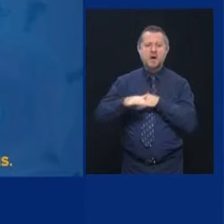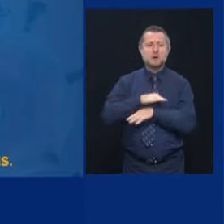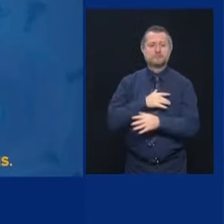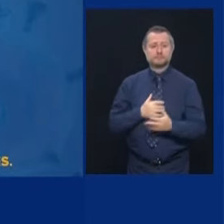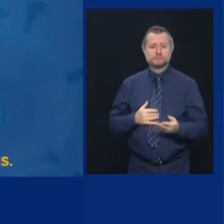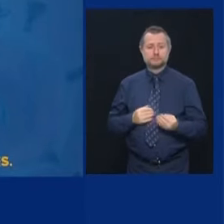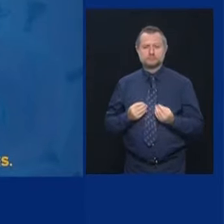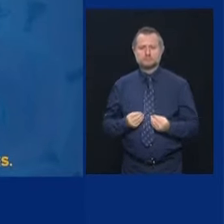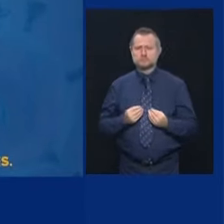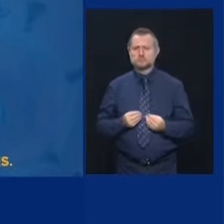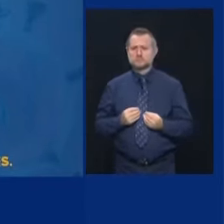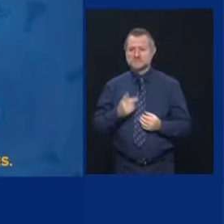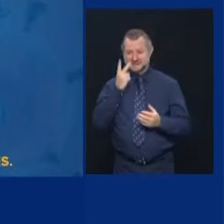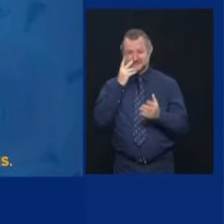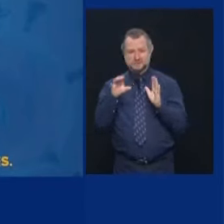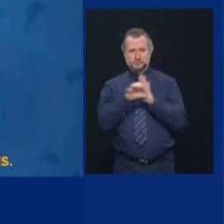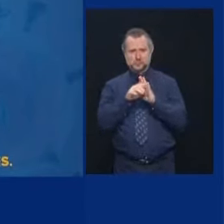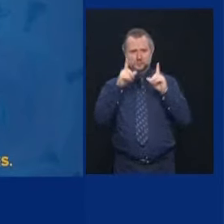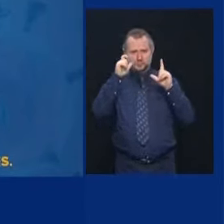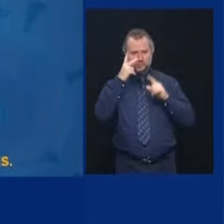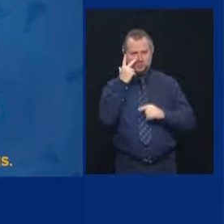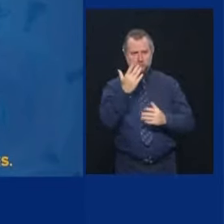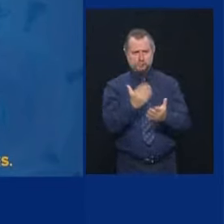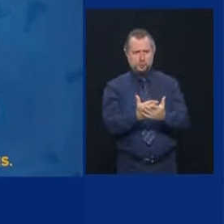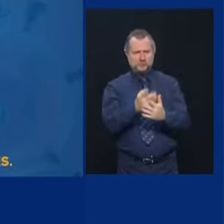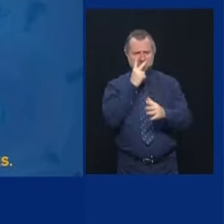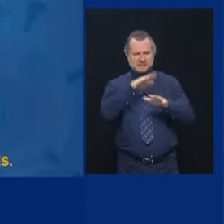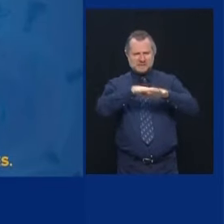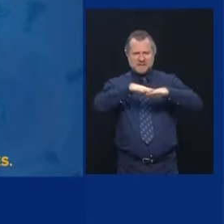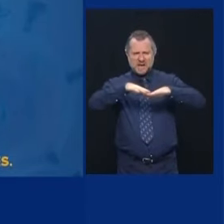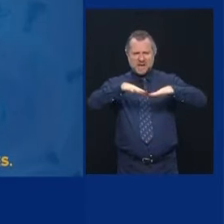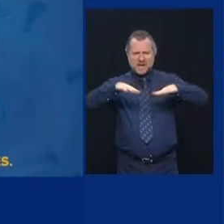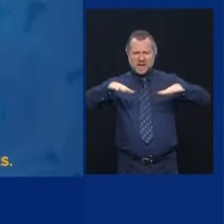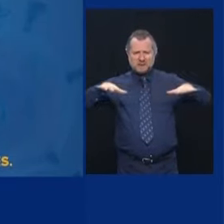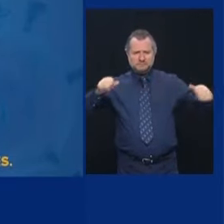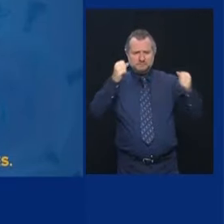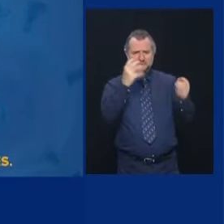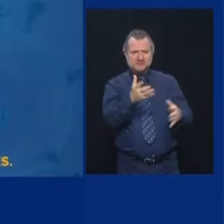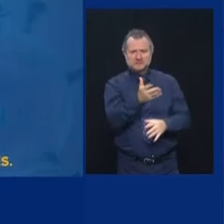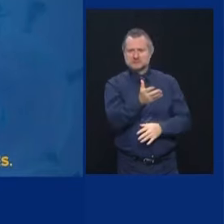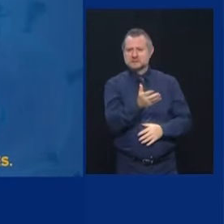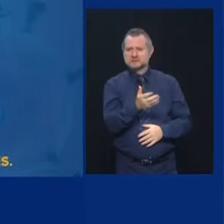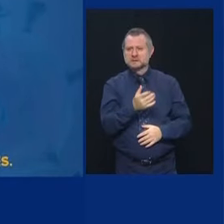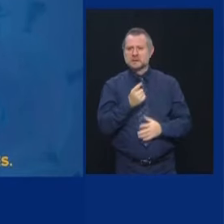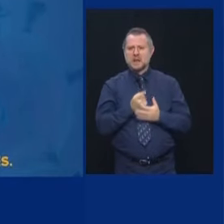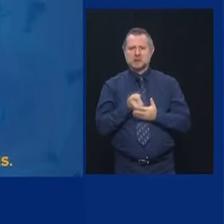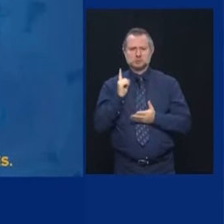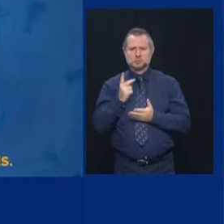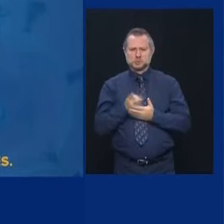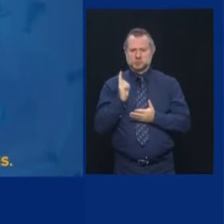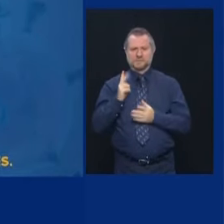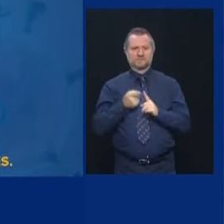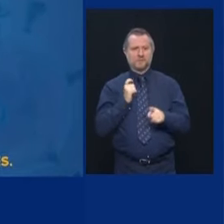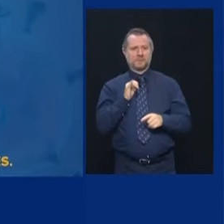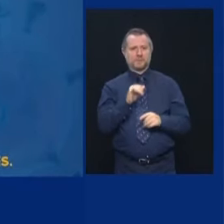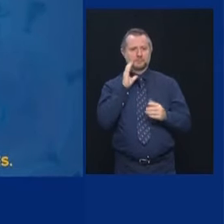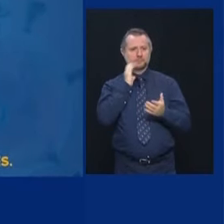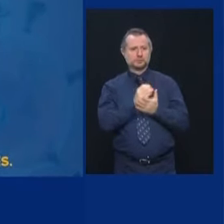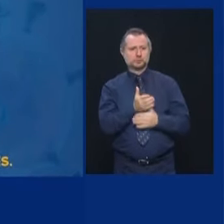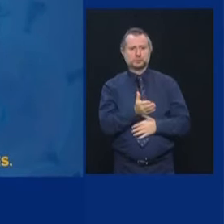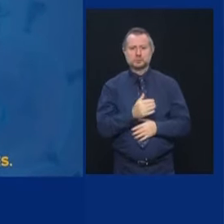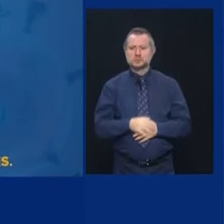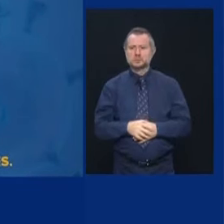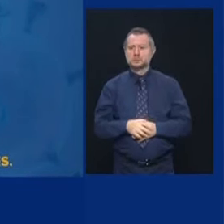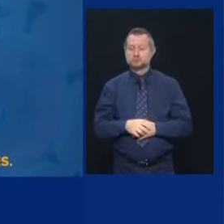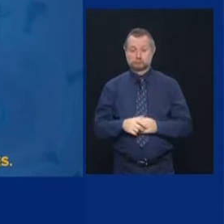These are pictures from the past couple of weeks. And these are